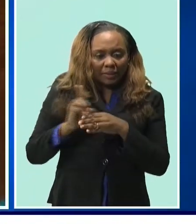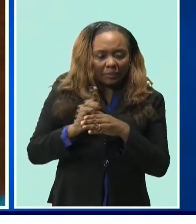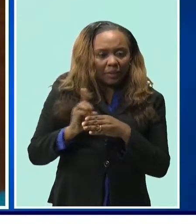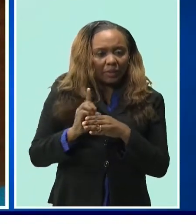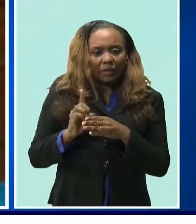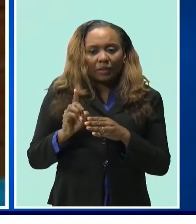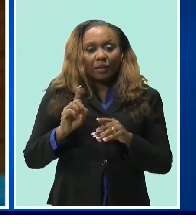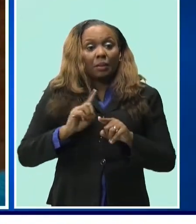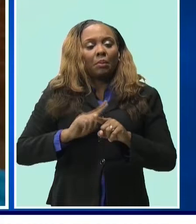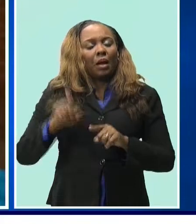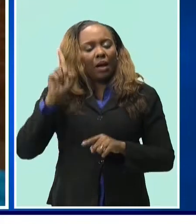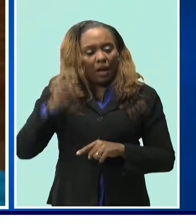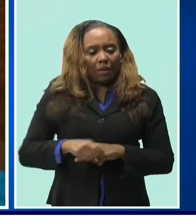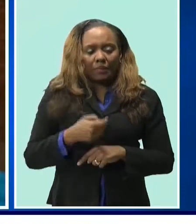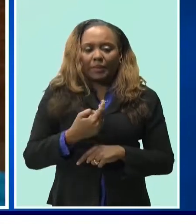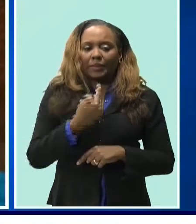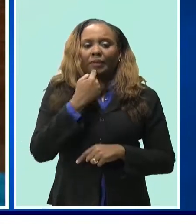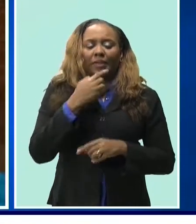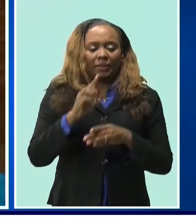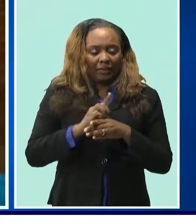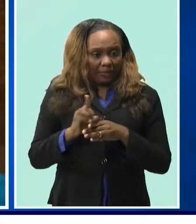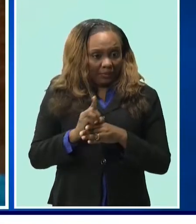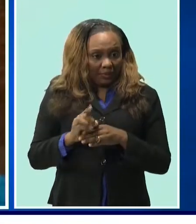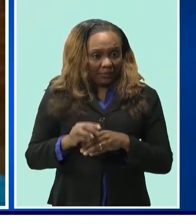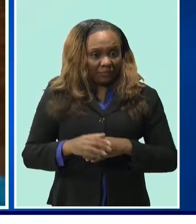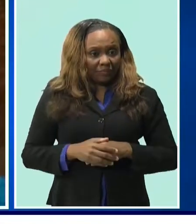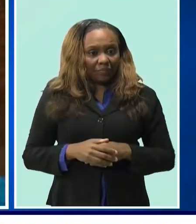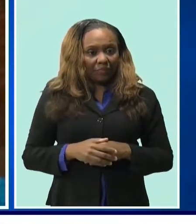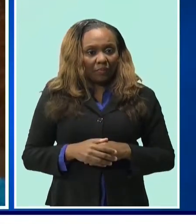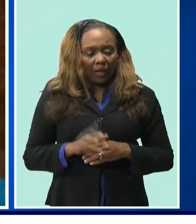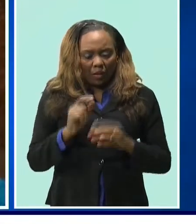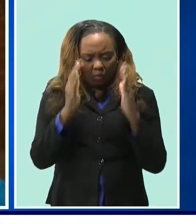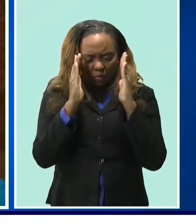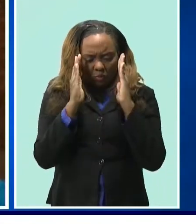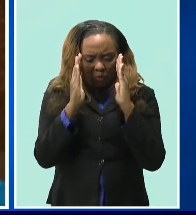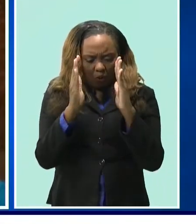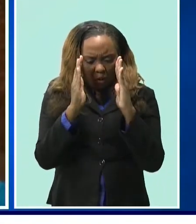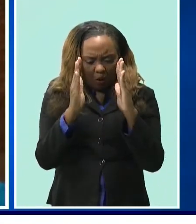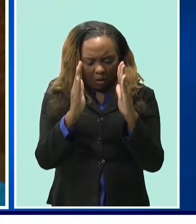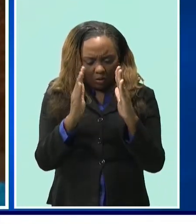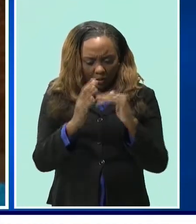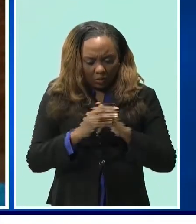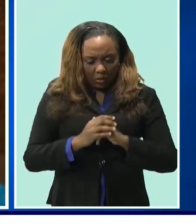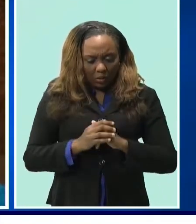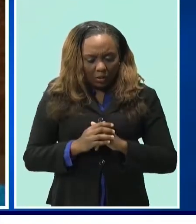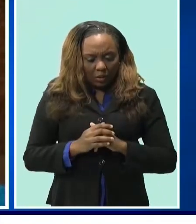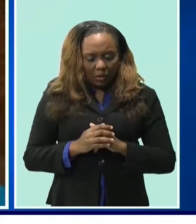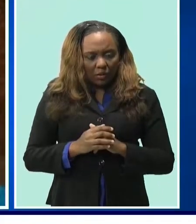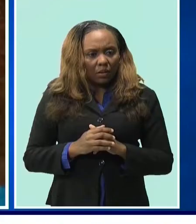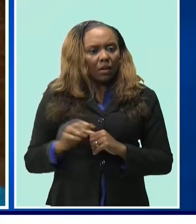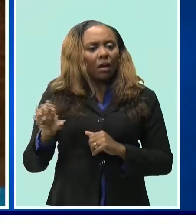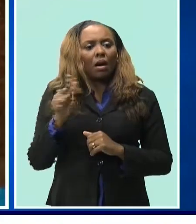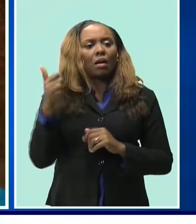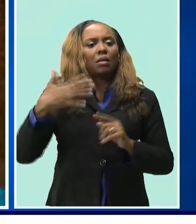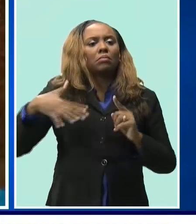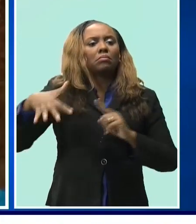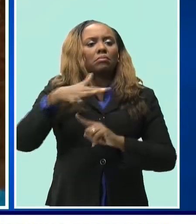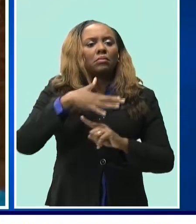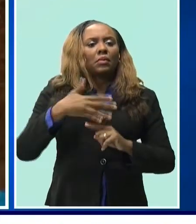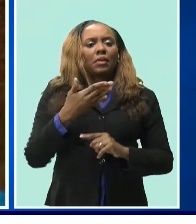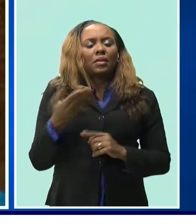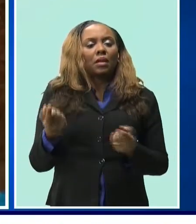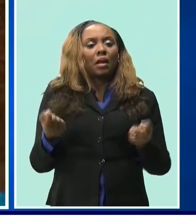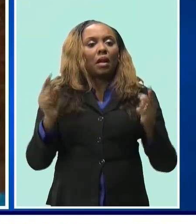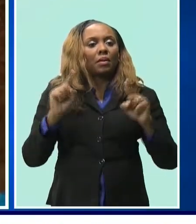do it unless you discipline. And it also helps with your concentration because there are some external distractions, like things that are